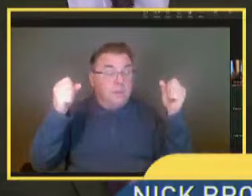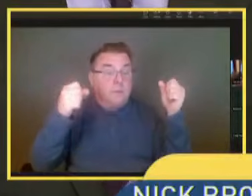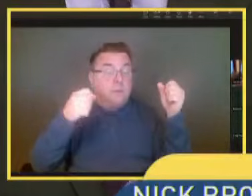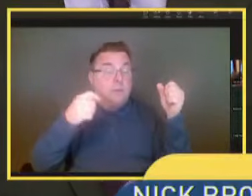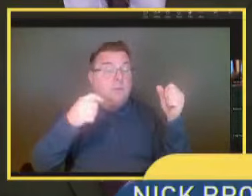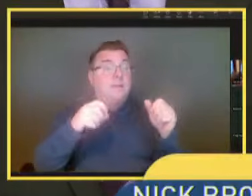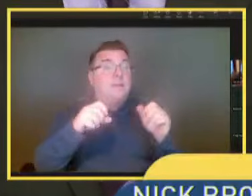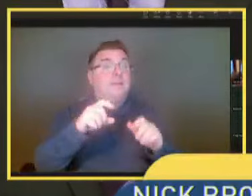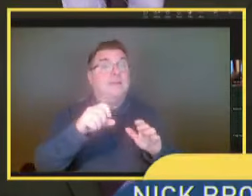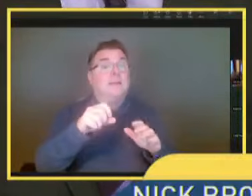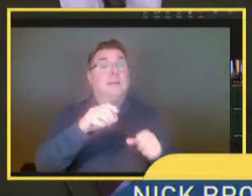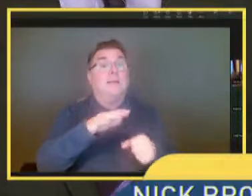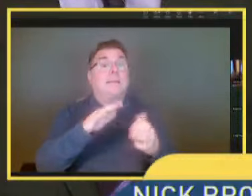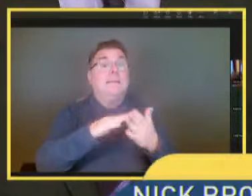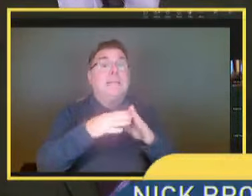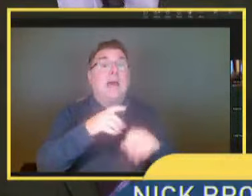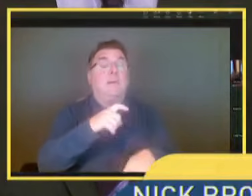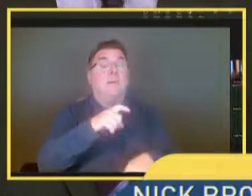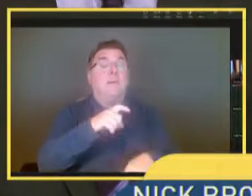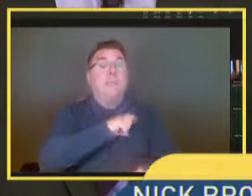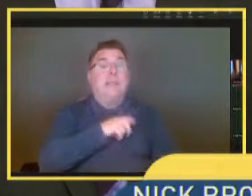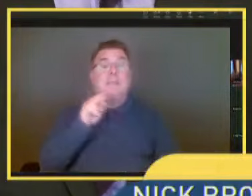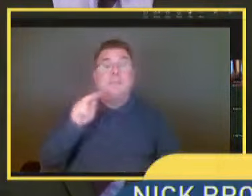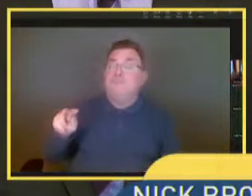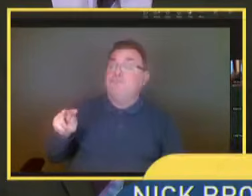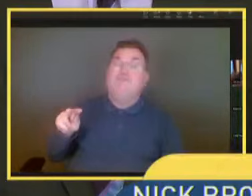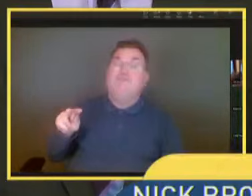local officers to simply watch or do nothing.